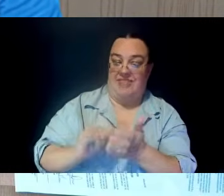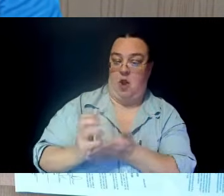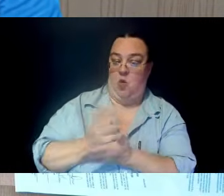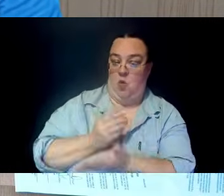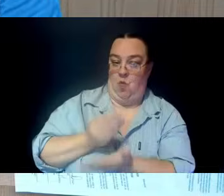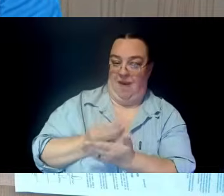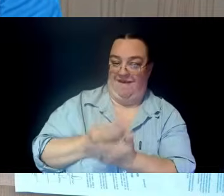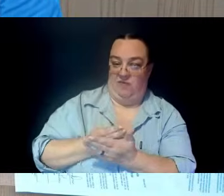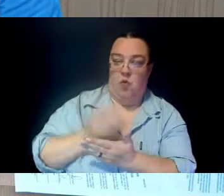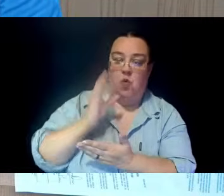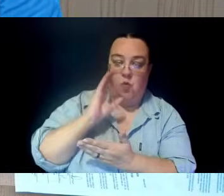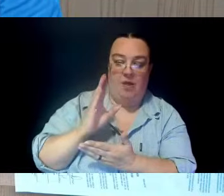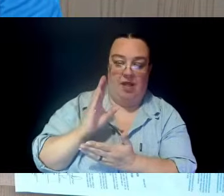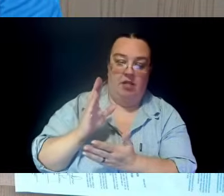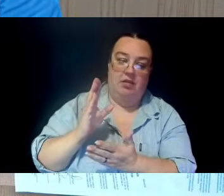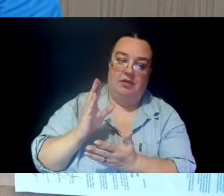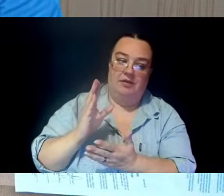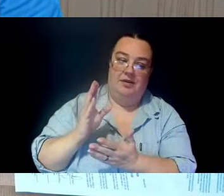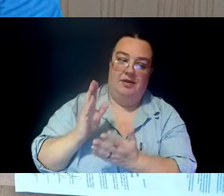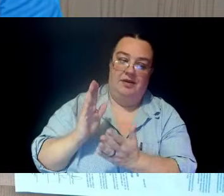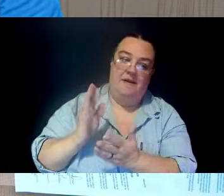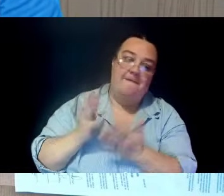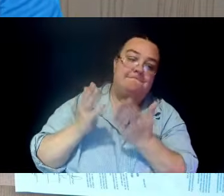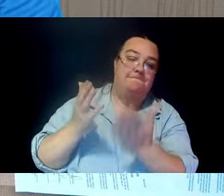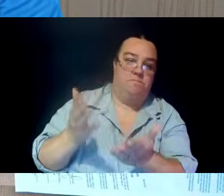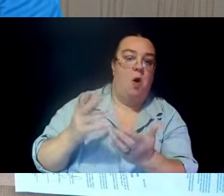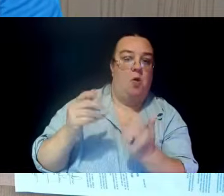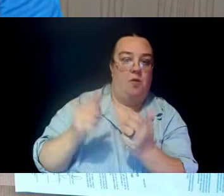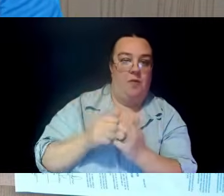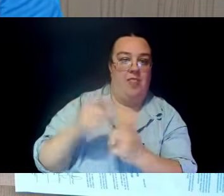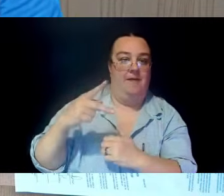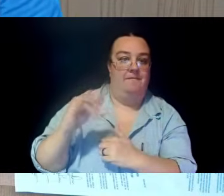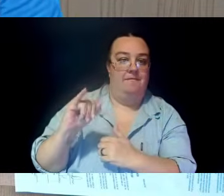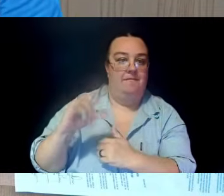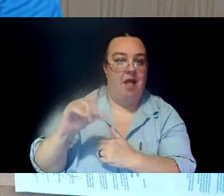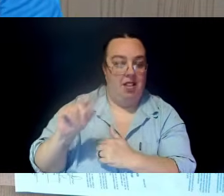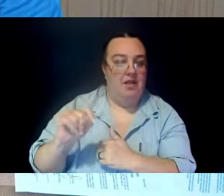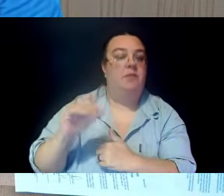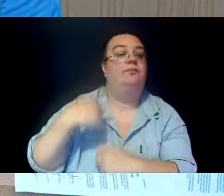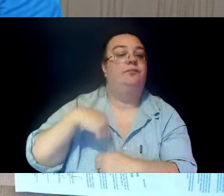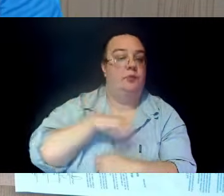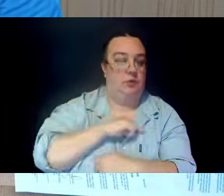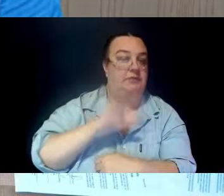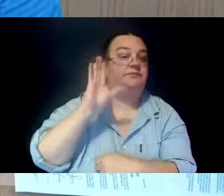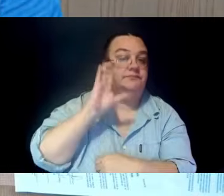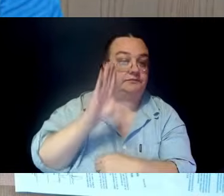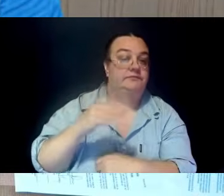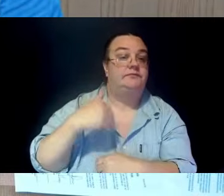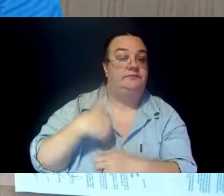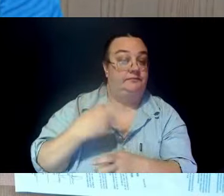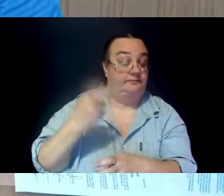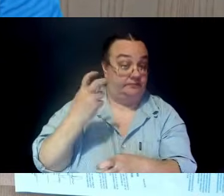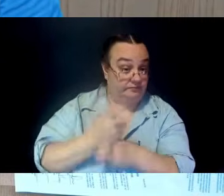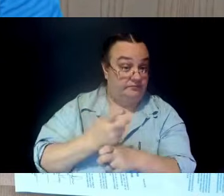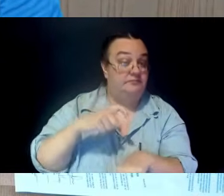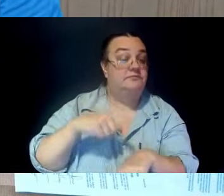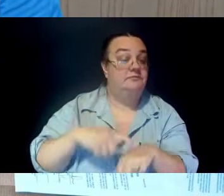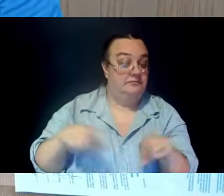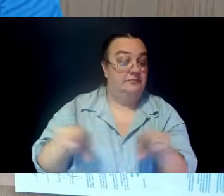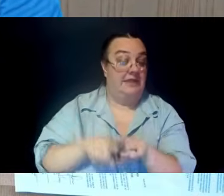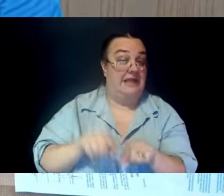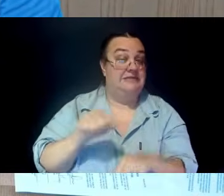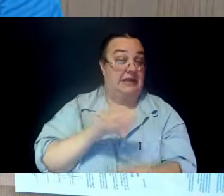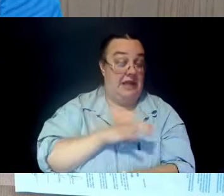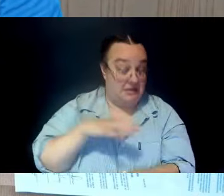pose. I think we will have a difficult time as a council,